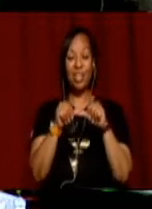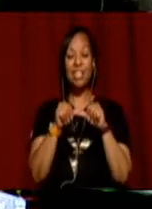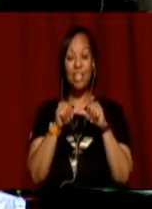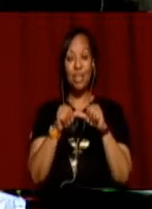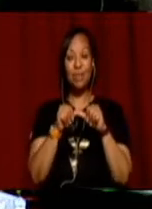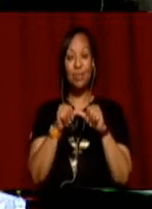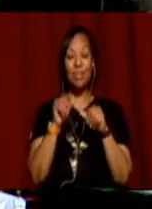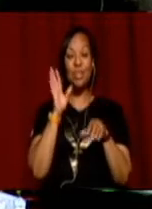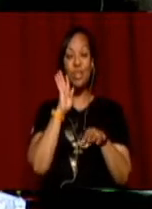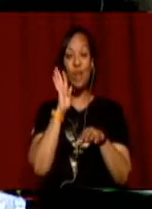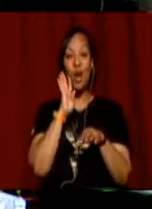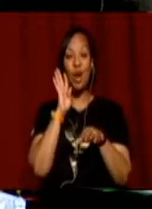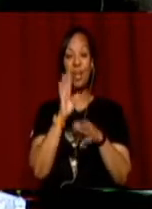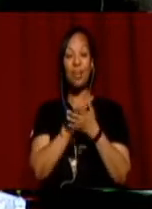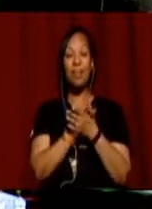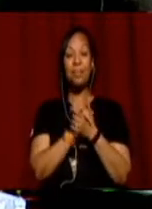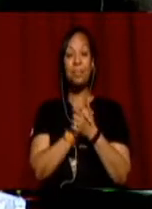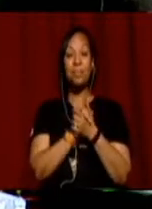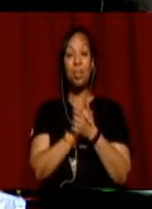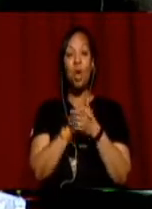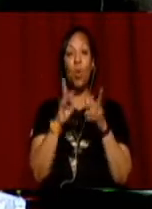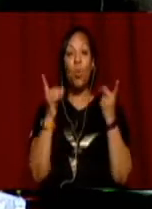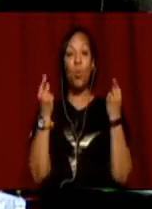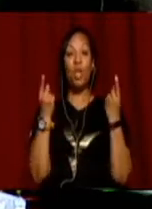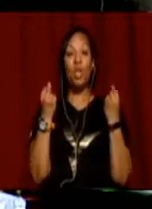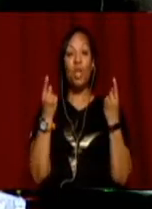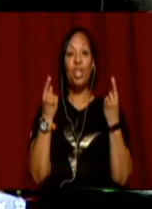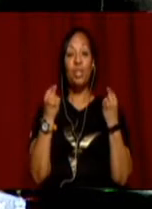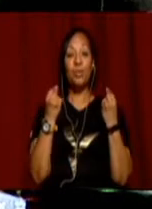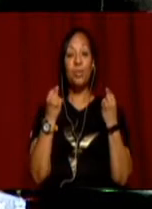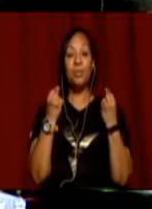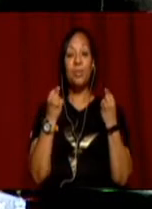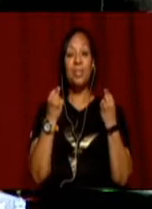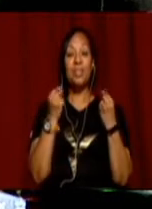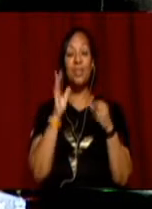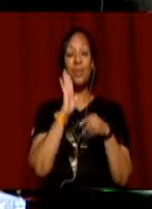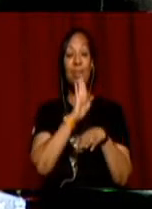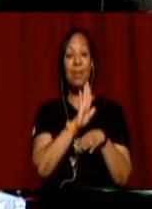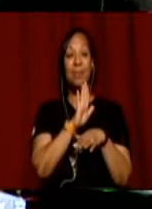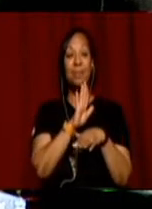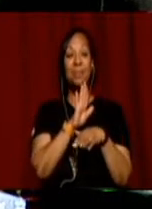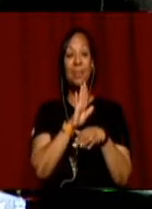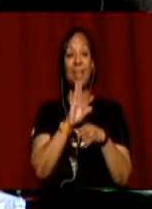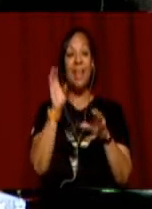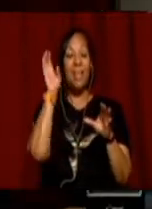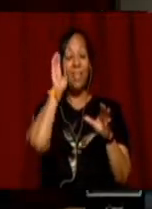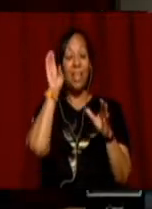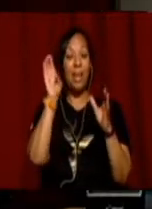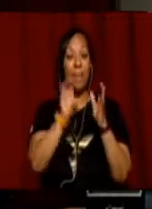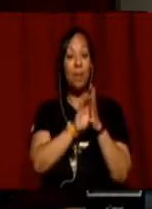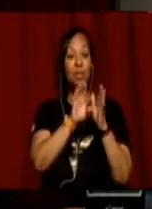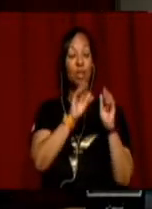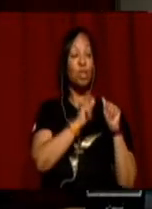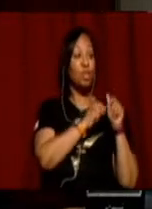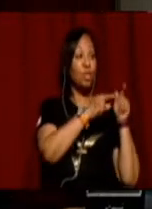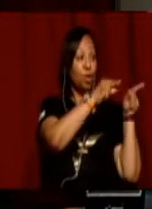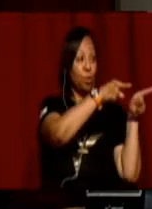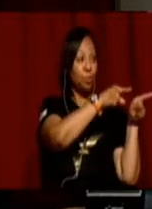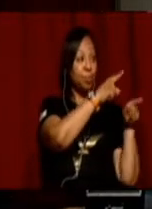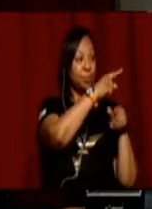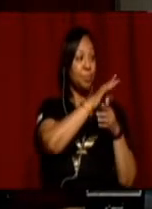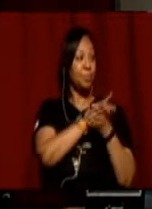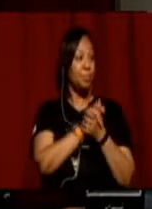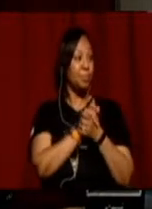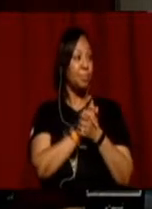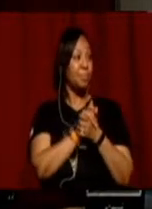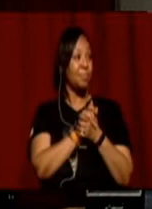about testing from the county's end. But what are you going to be doing to them? And the camera will be showing what's going to happen. But what are you going to do? I'll